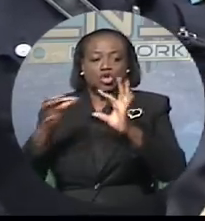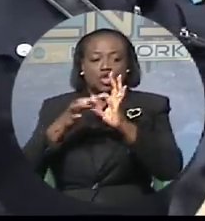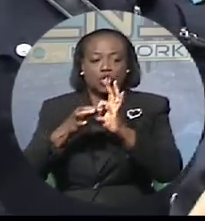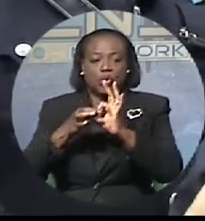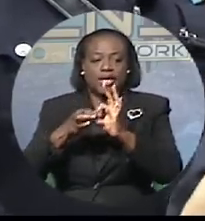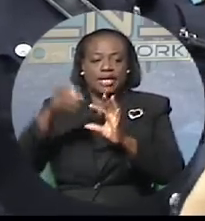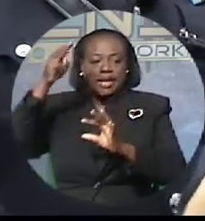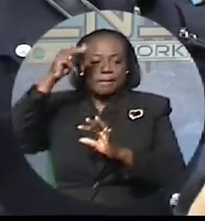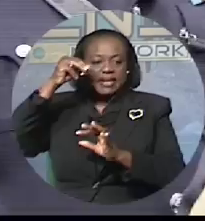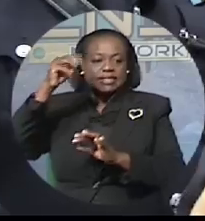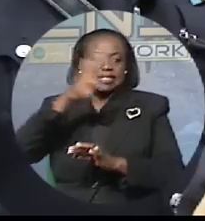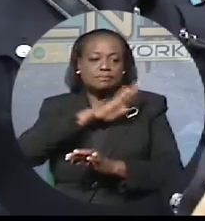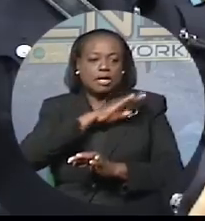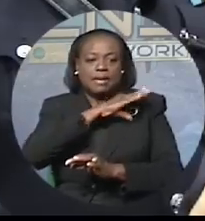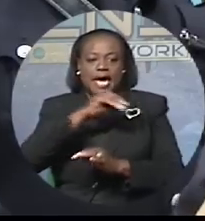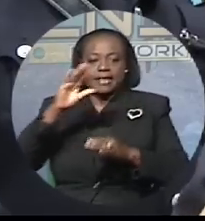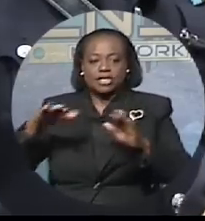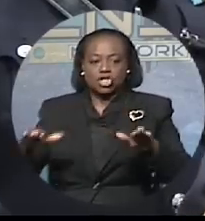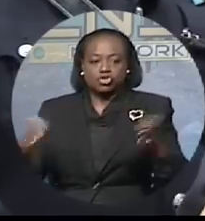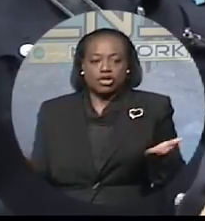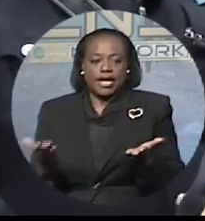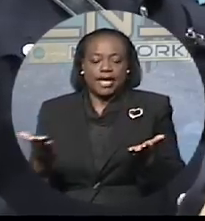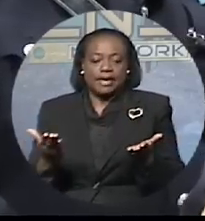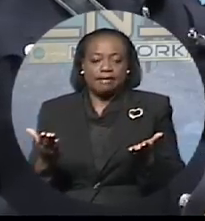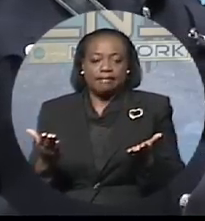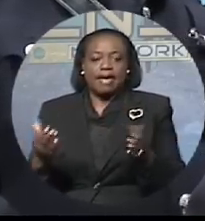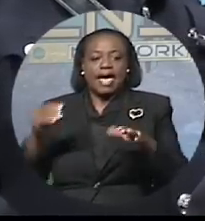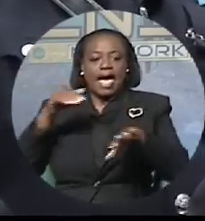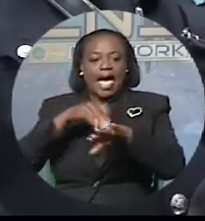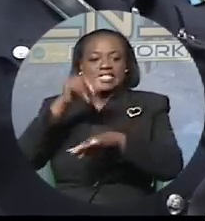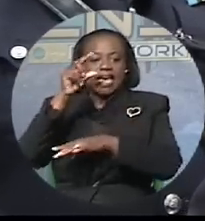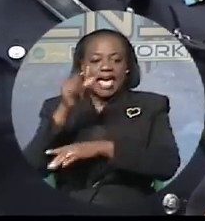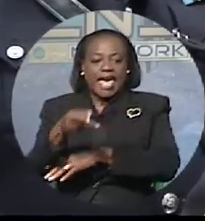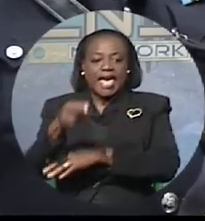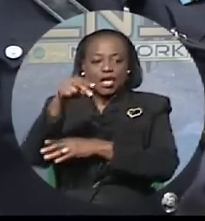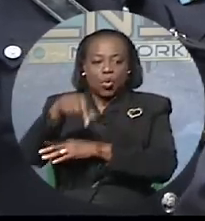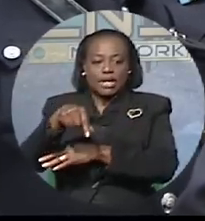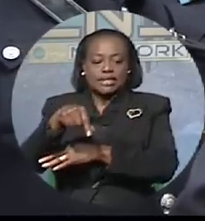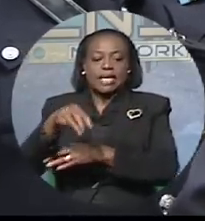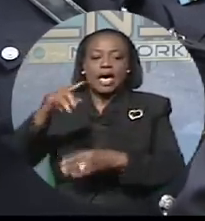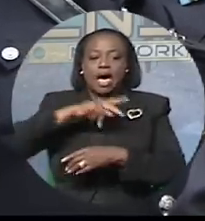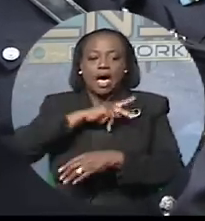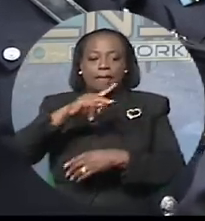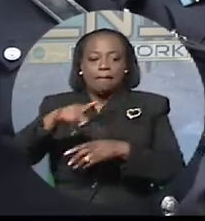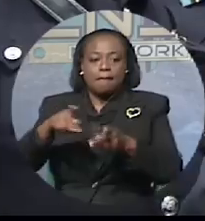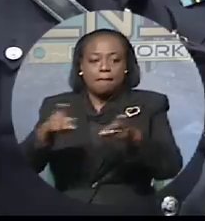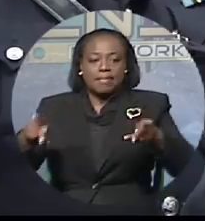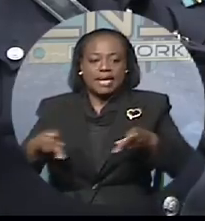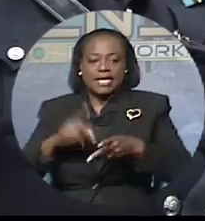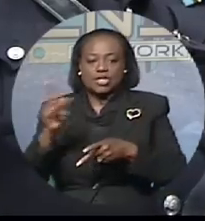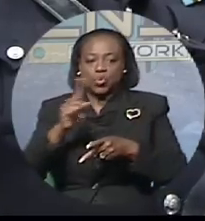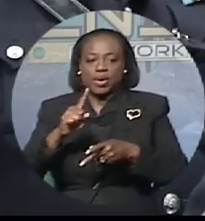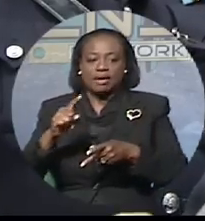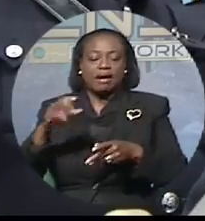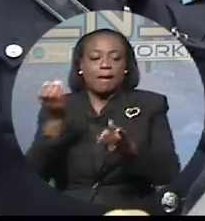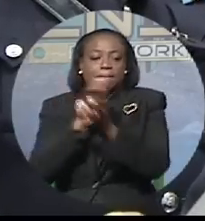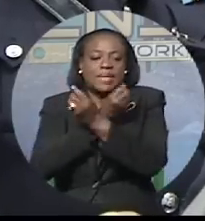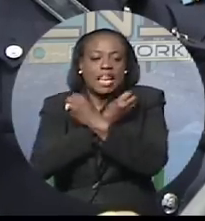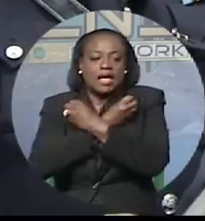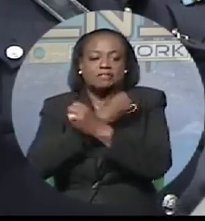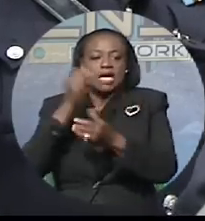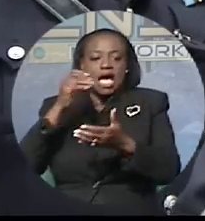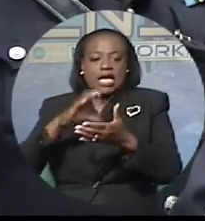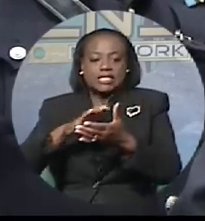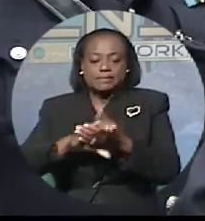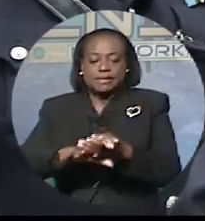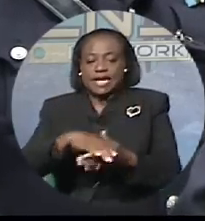Bonamy and her children here at headquarters, a place where her beloved husband, their dad,